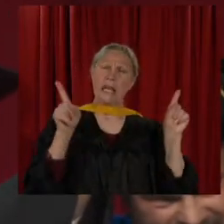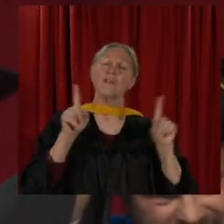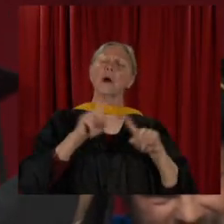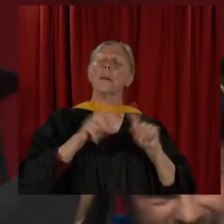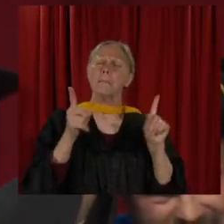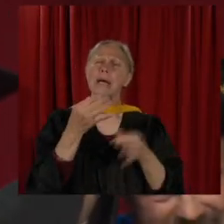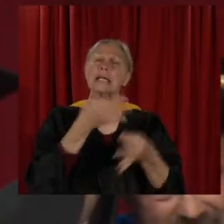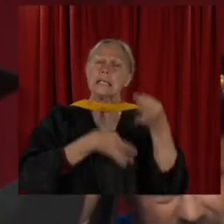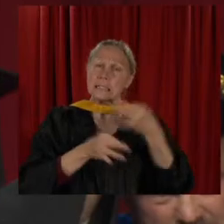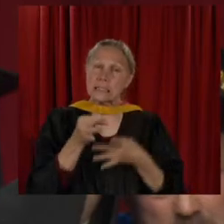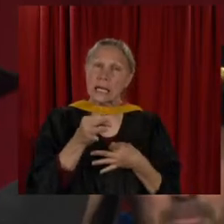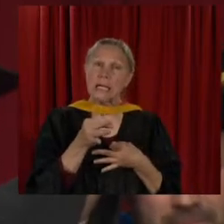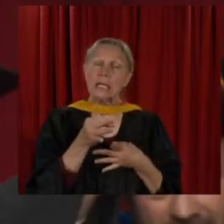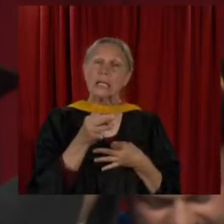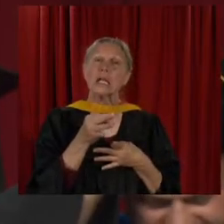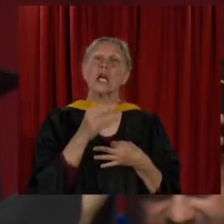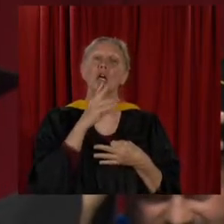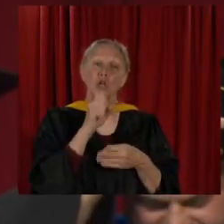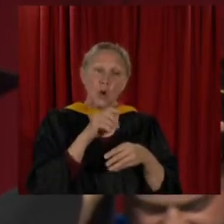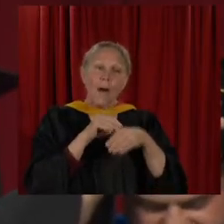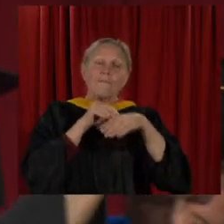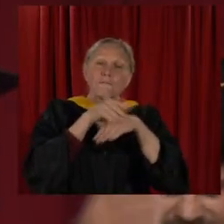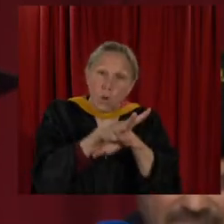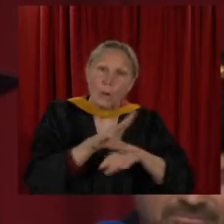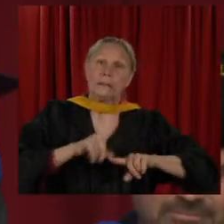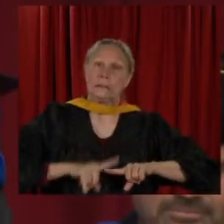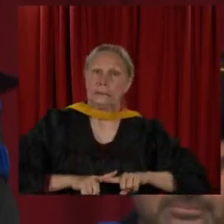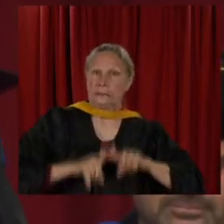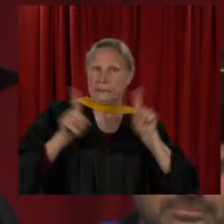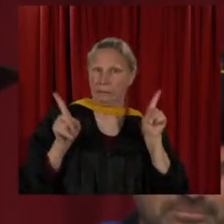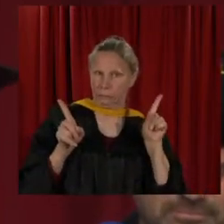rather to be a difference